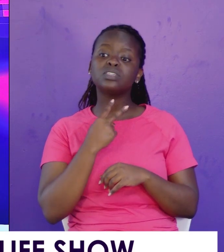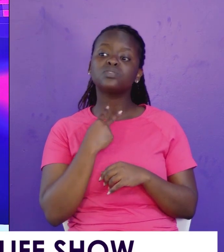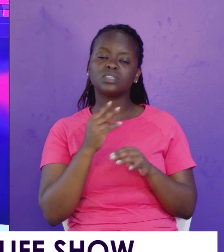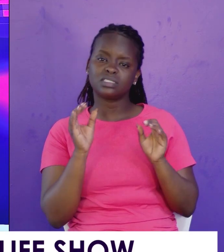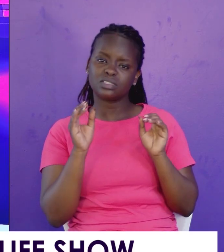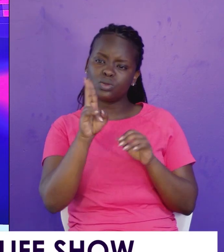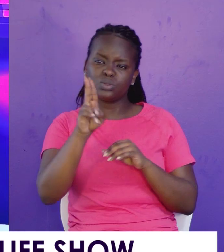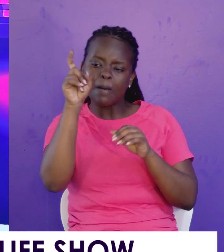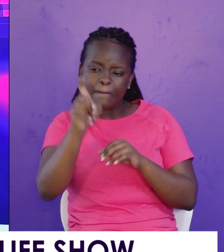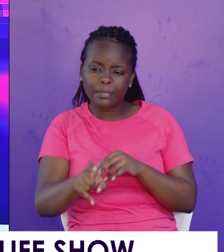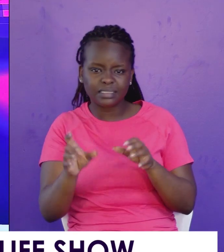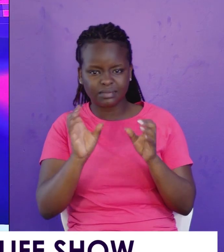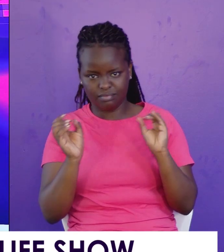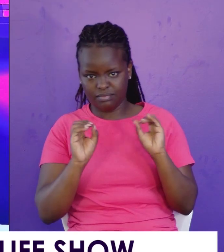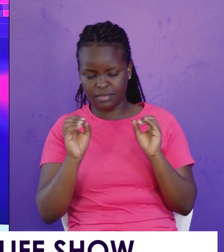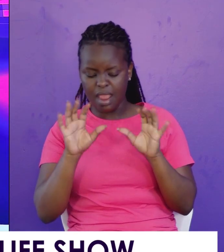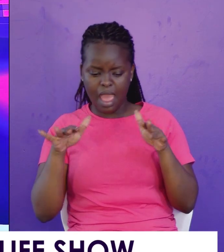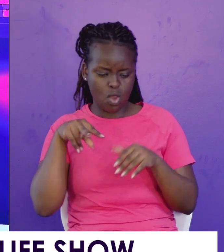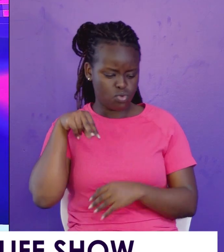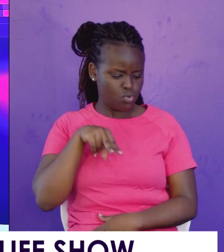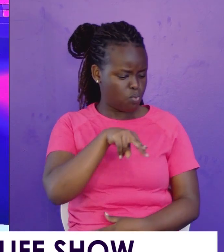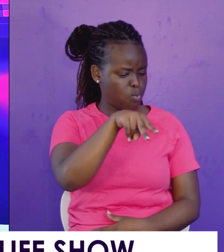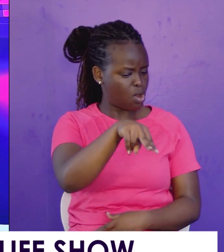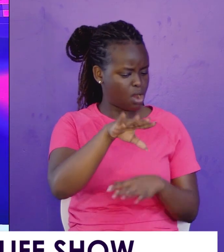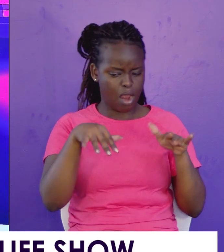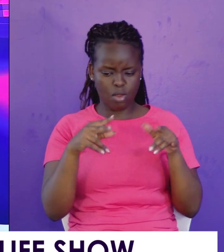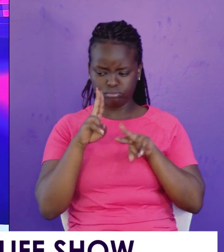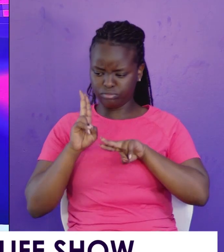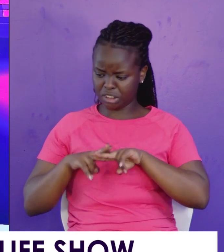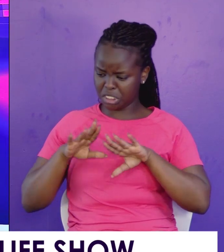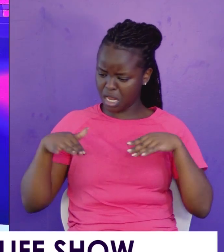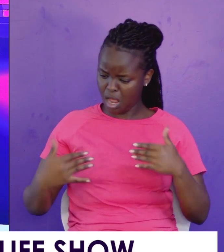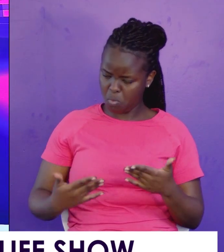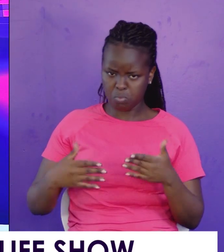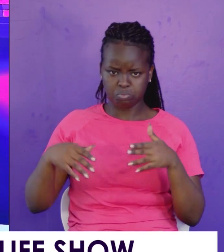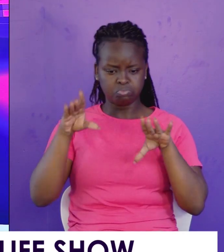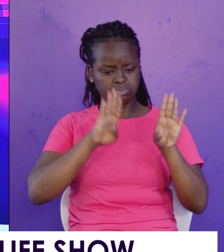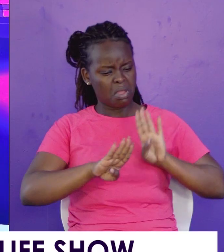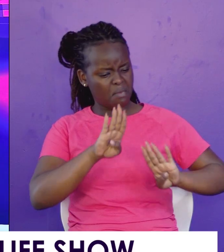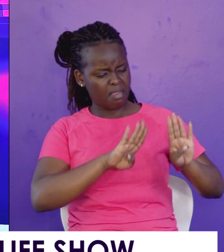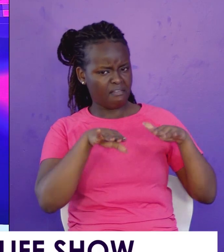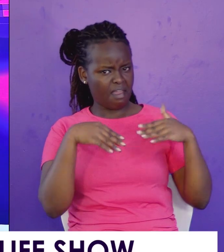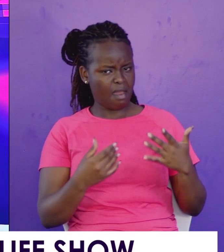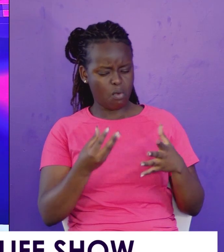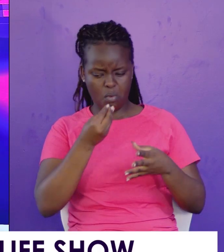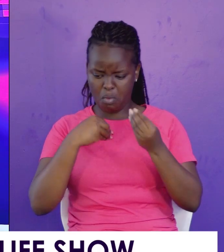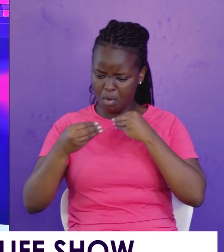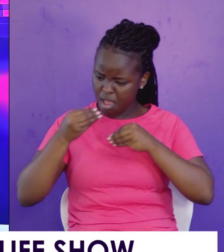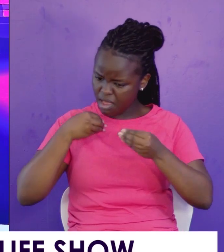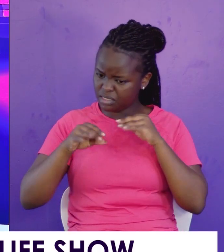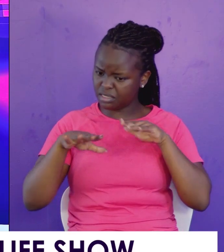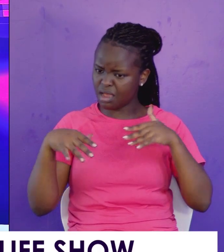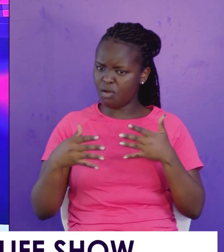by the way you dress, the way you walk, the way you sit, Okay. the way you even eat in